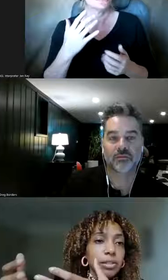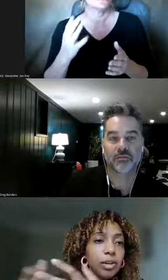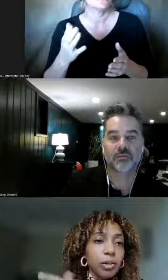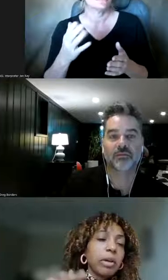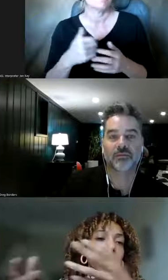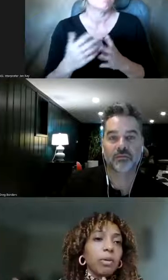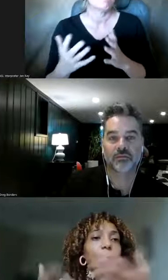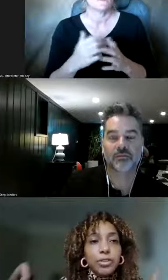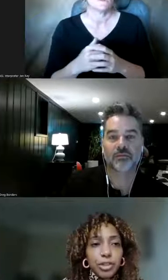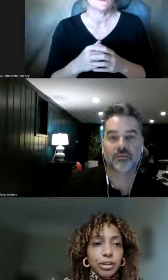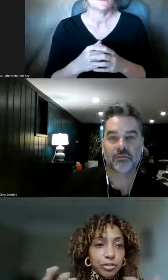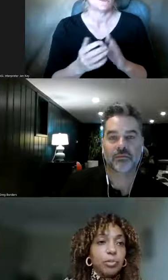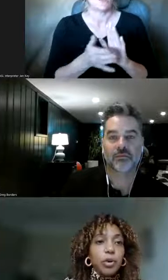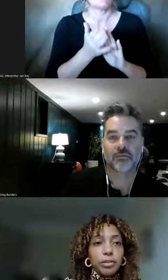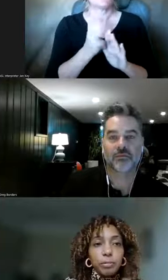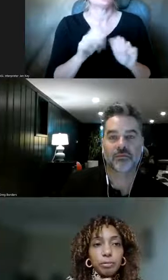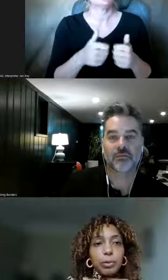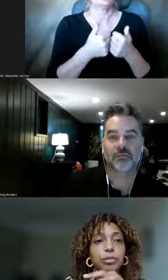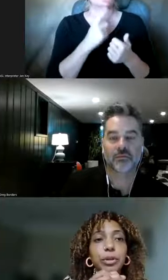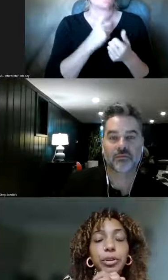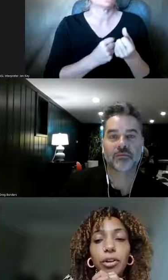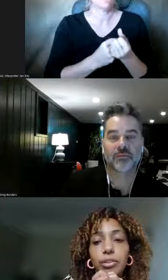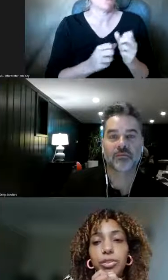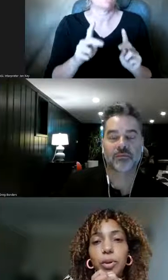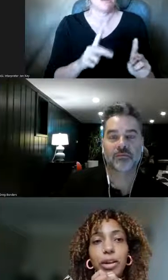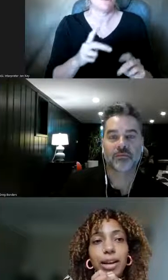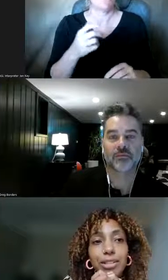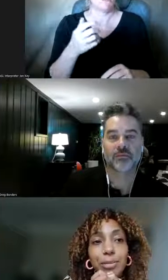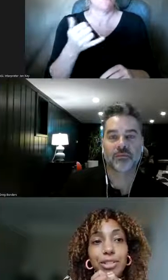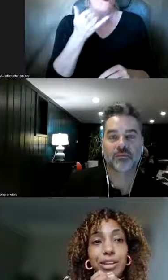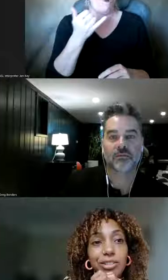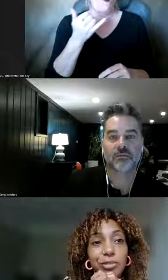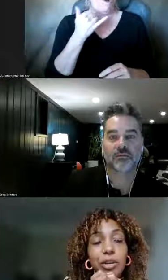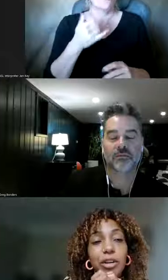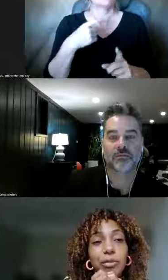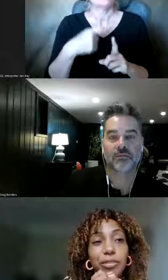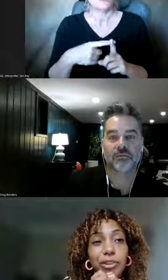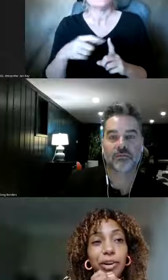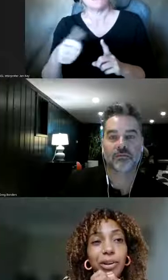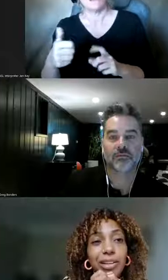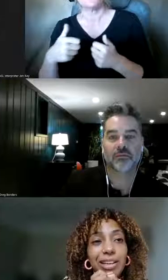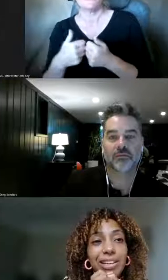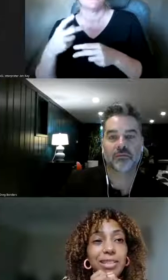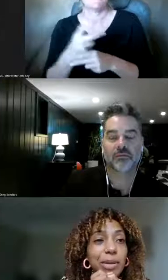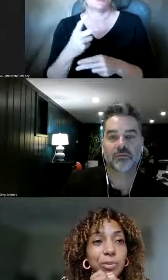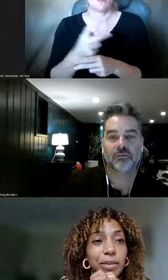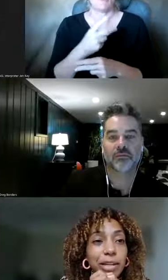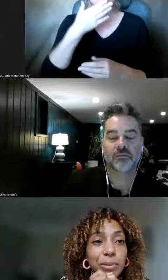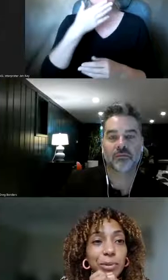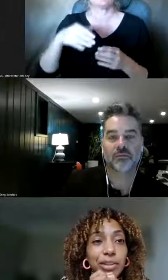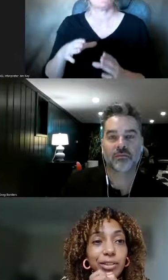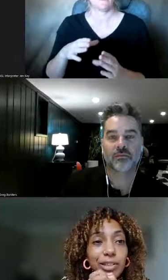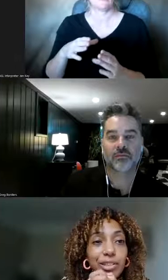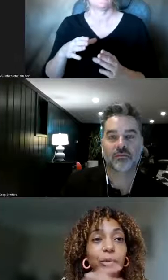place, or that the operational challenges supporting people who are familiar callers, as well as some of the challenges of really figuring out what is the best way to match